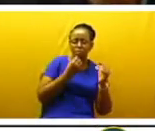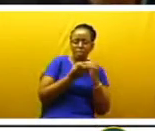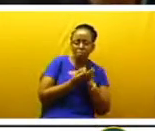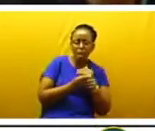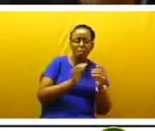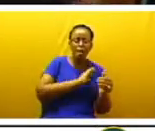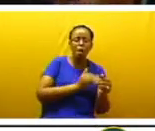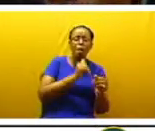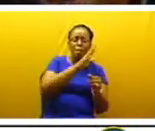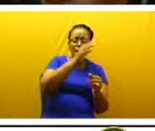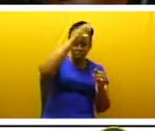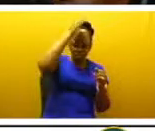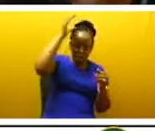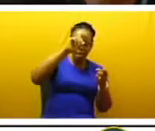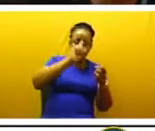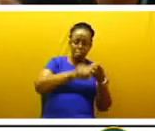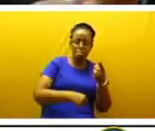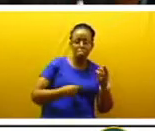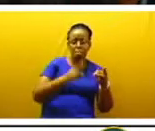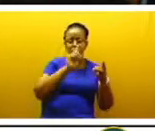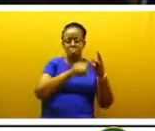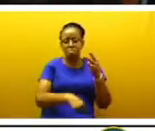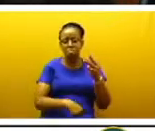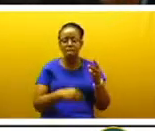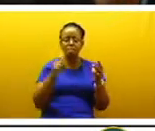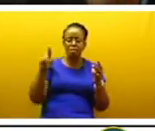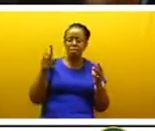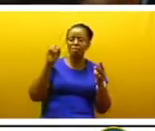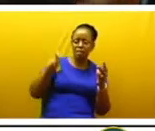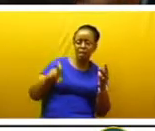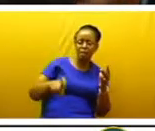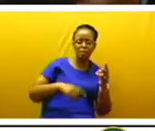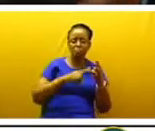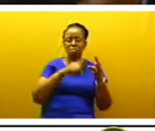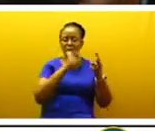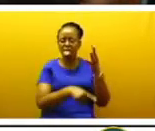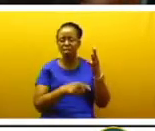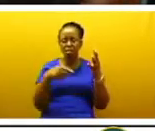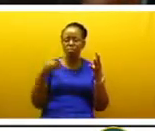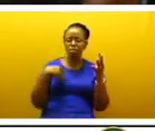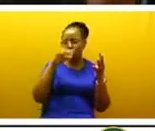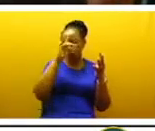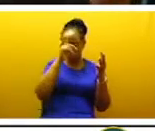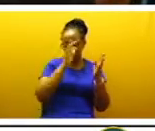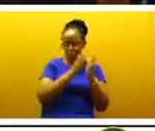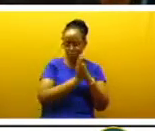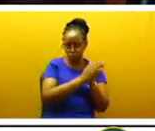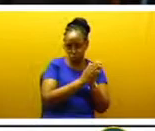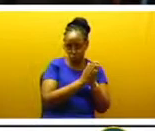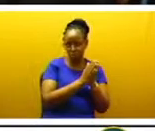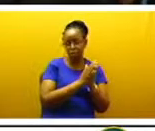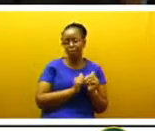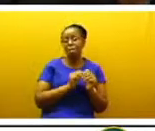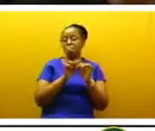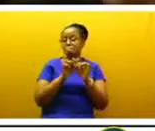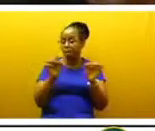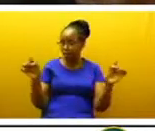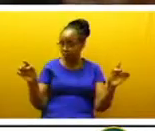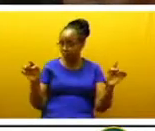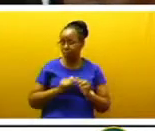his section here, and he's an executive, he's this. But